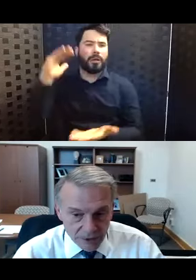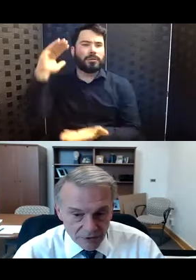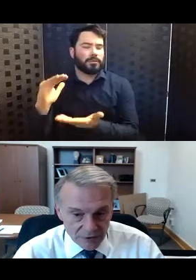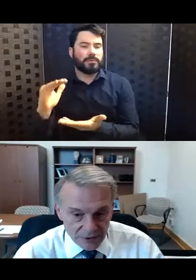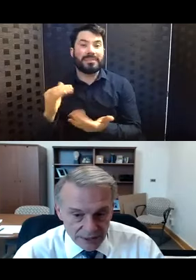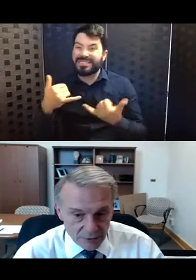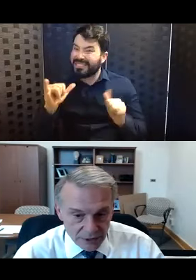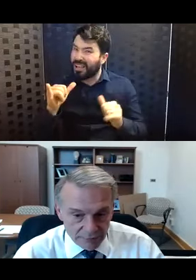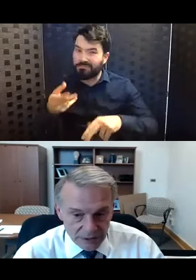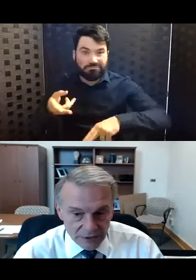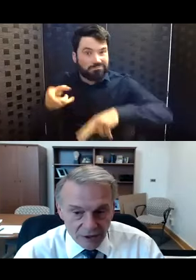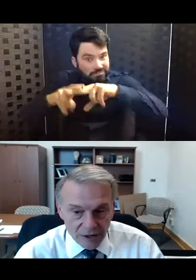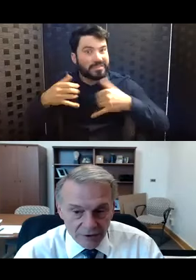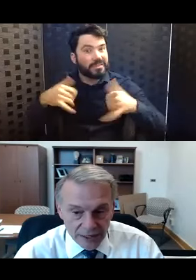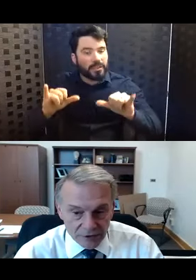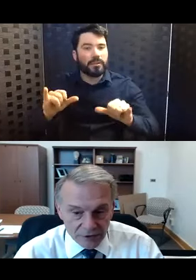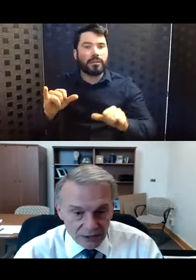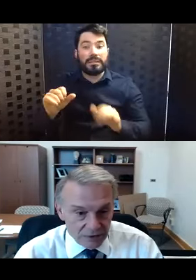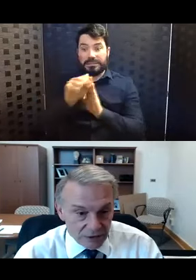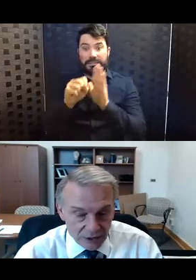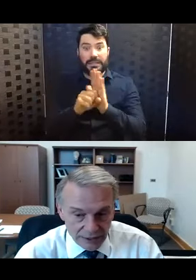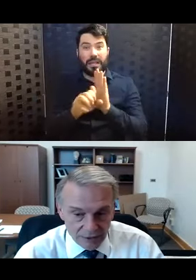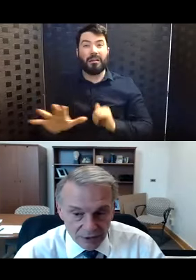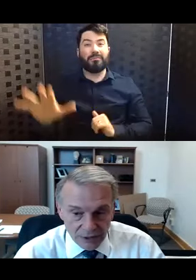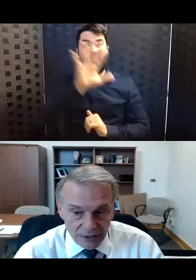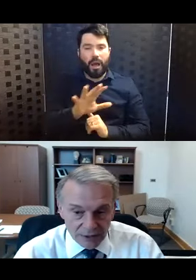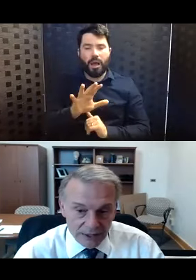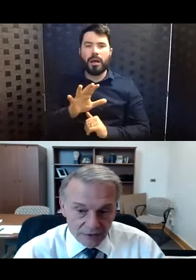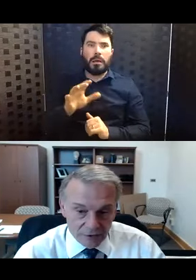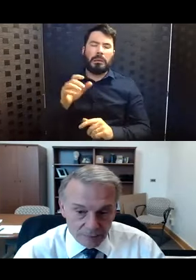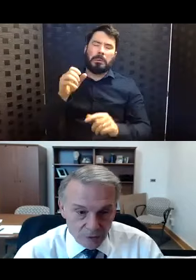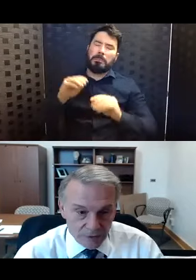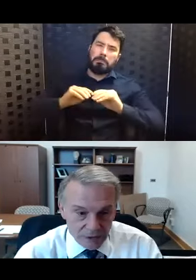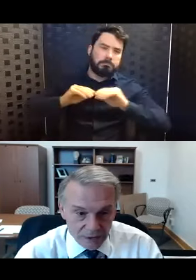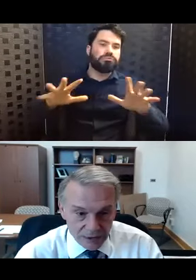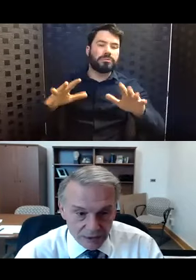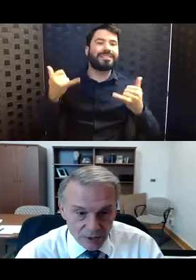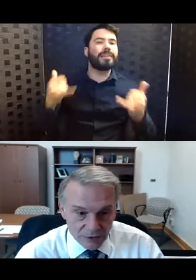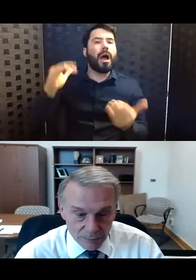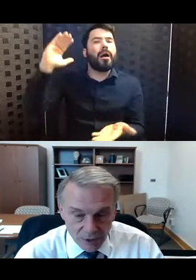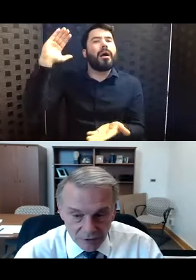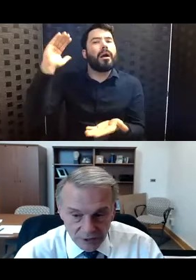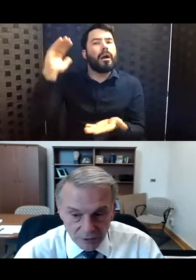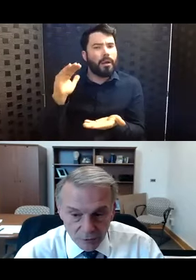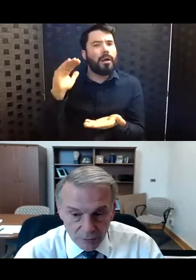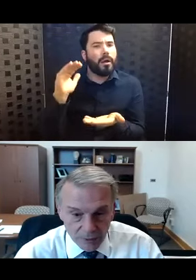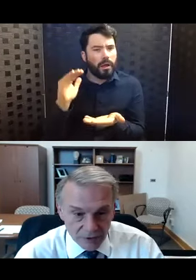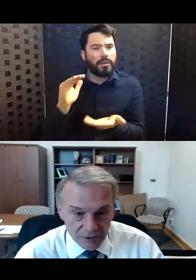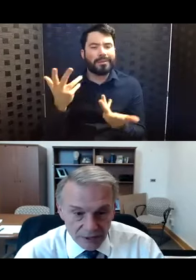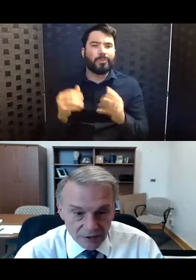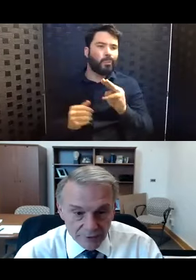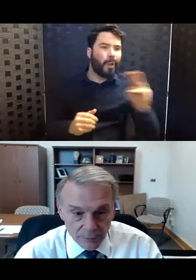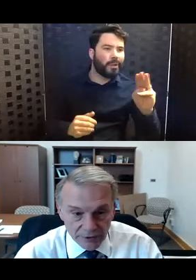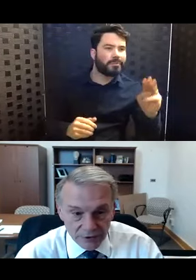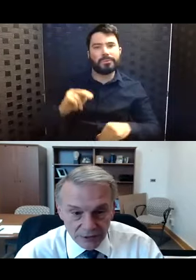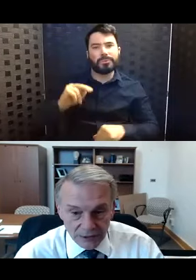other parts of the state that have been hit hard are now seeing declines in cases, both in the western part of the state, northern part of the